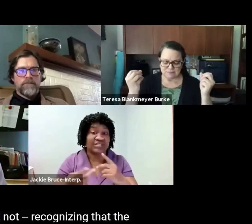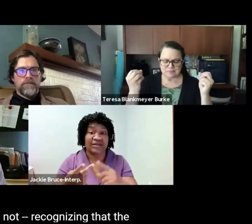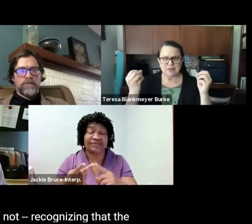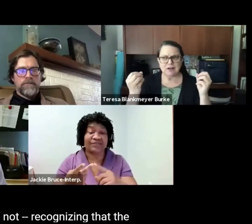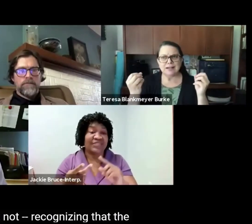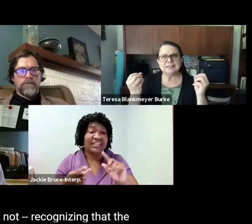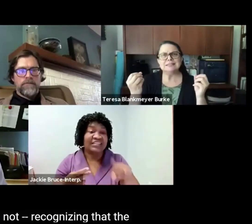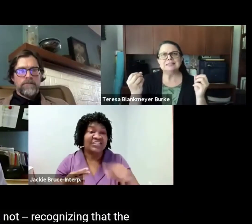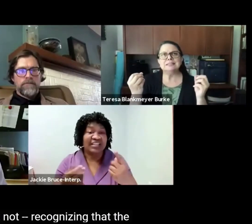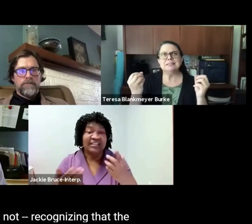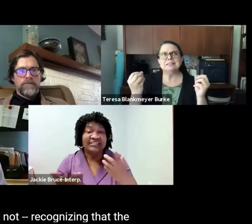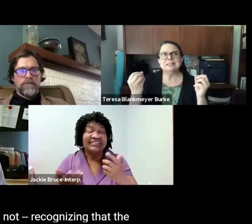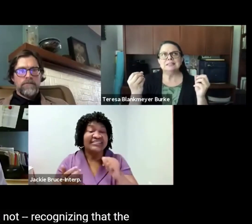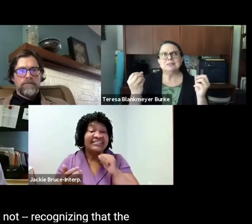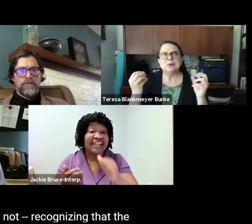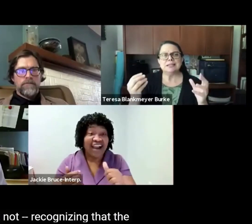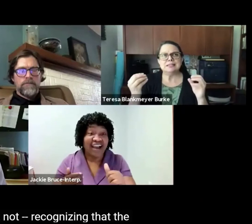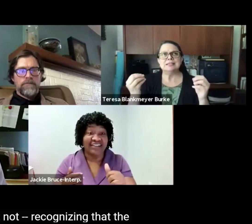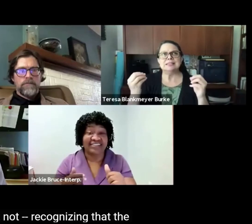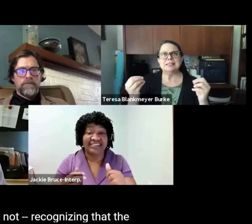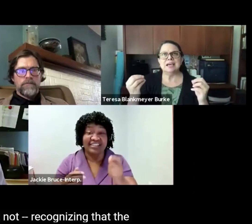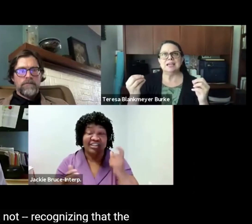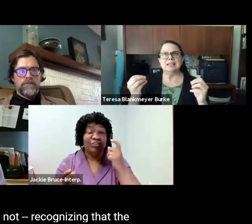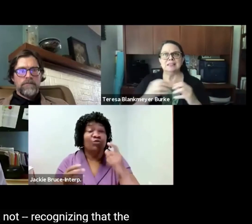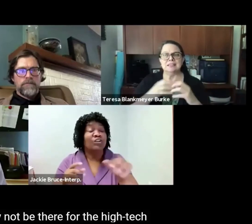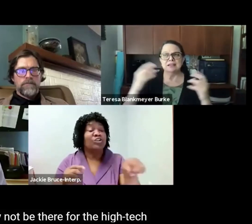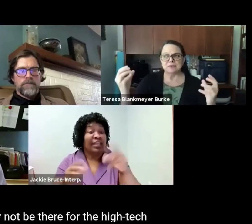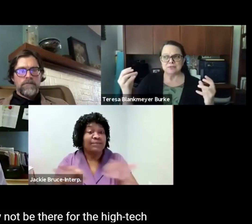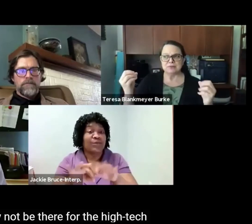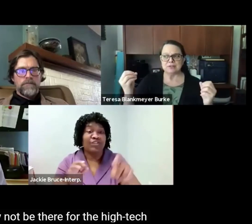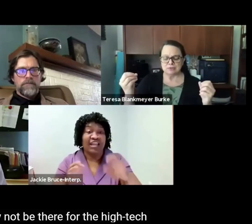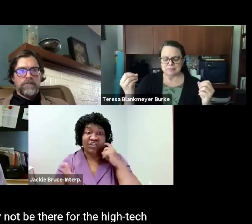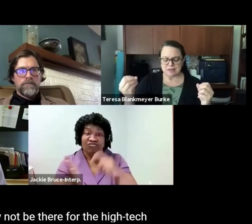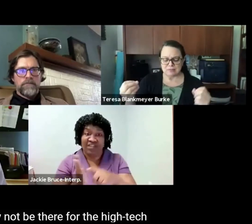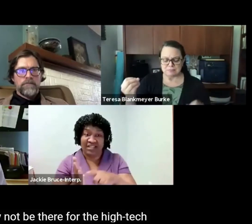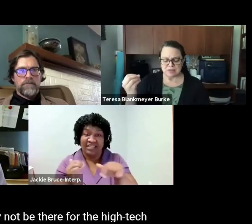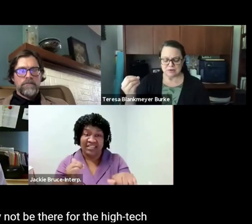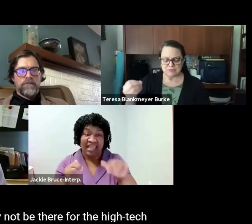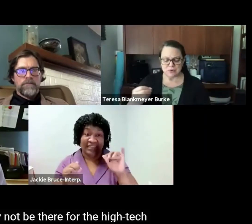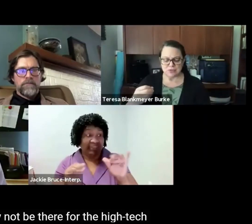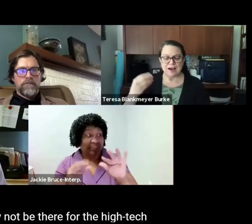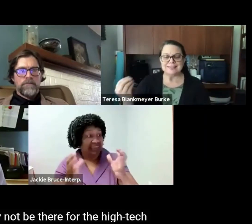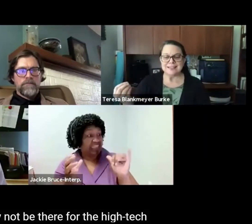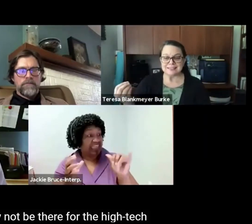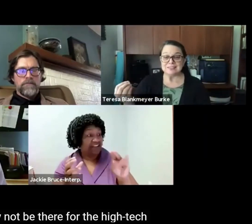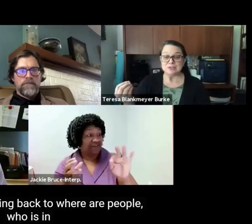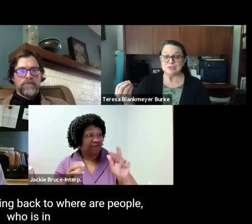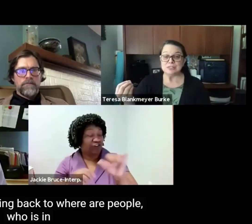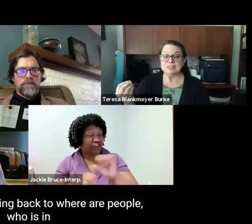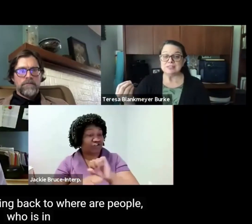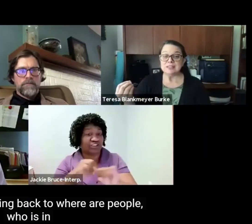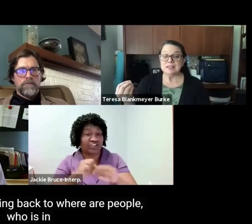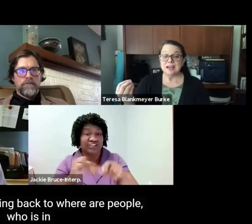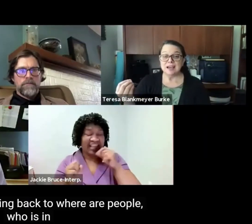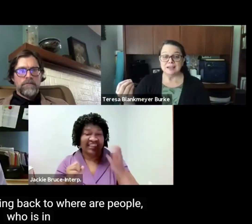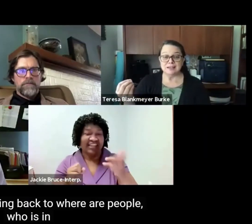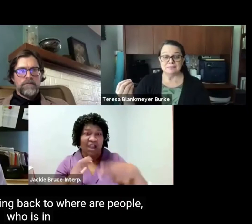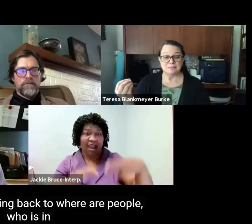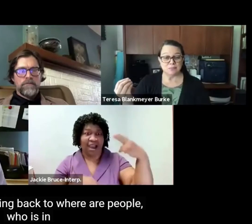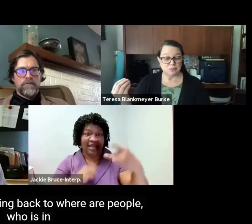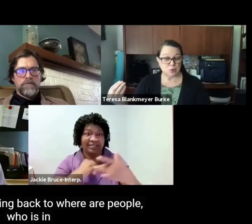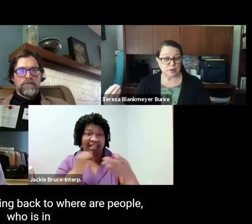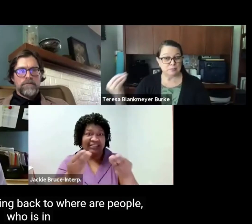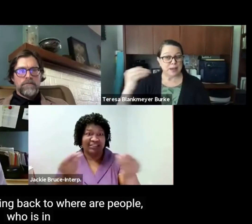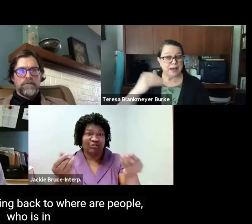just not recognizing that the infrastructure may not be there for the high tech solutions,